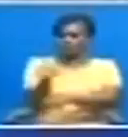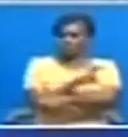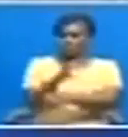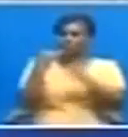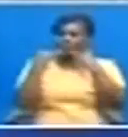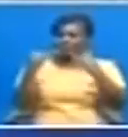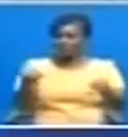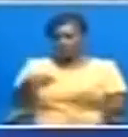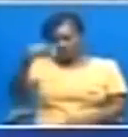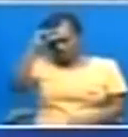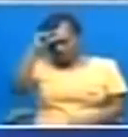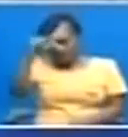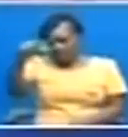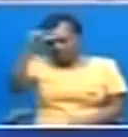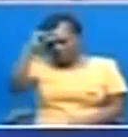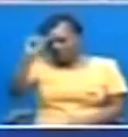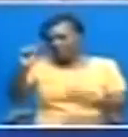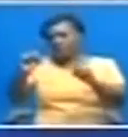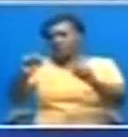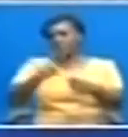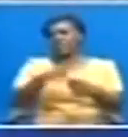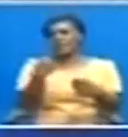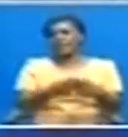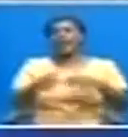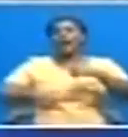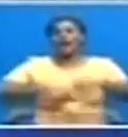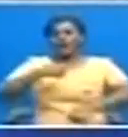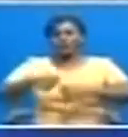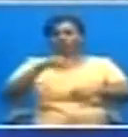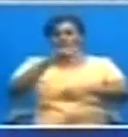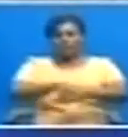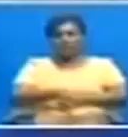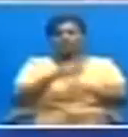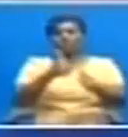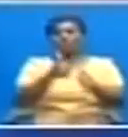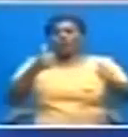the government so that the government may act to avert